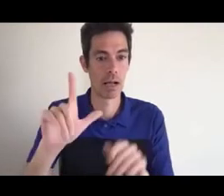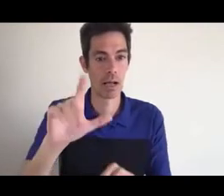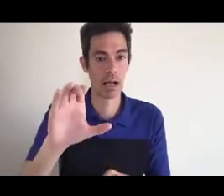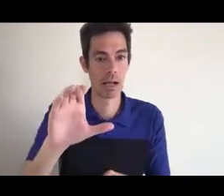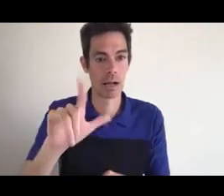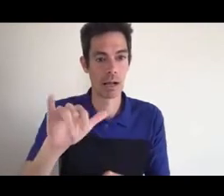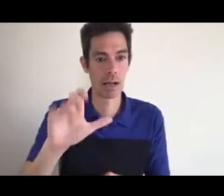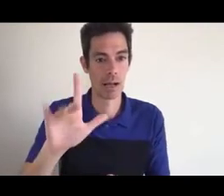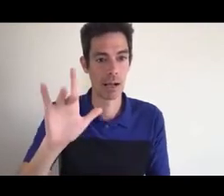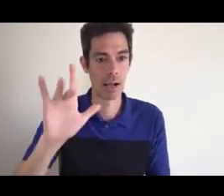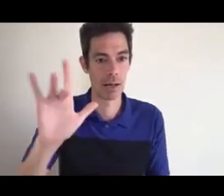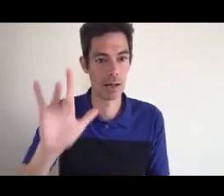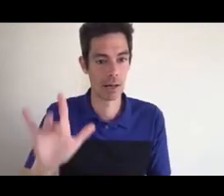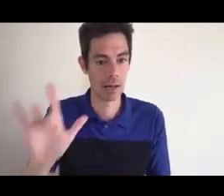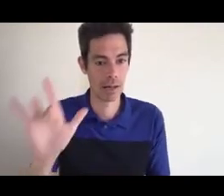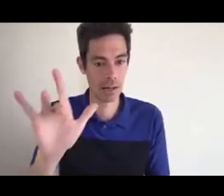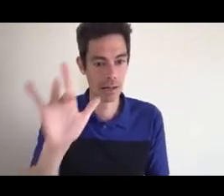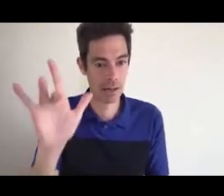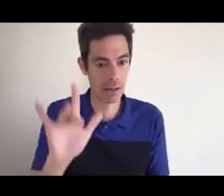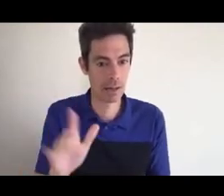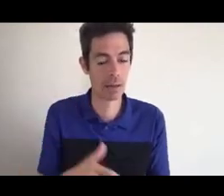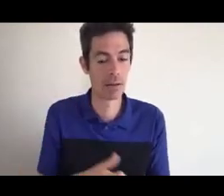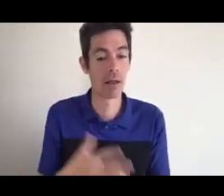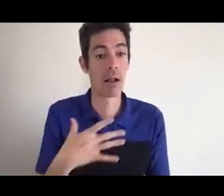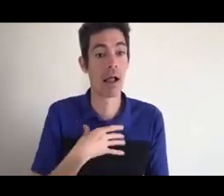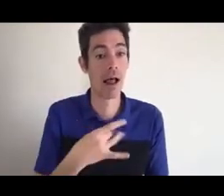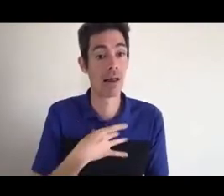this, and click,